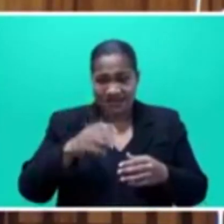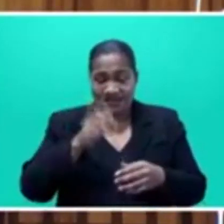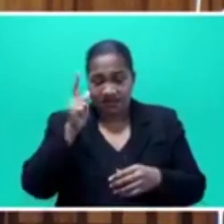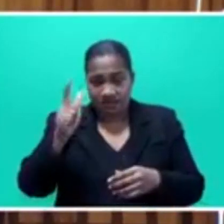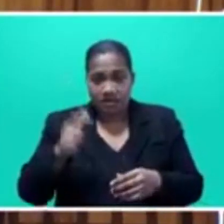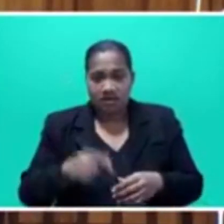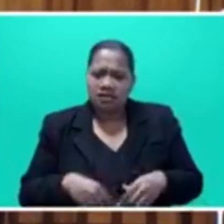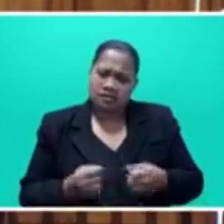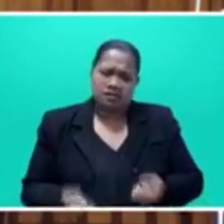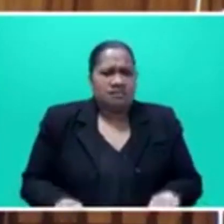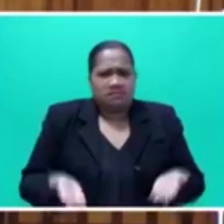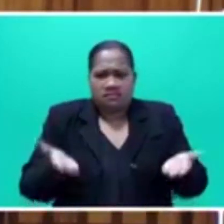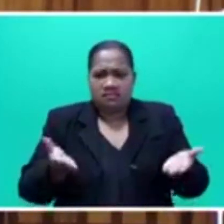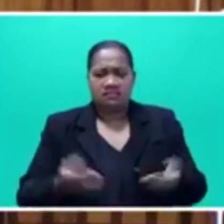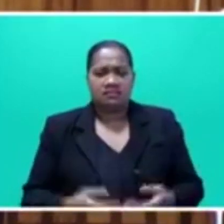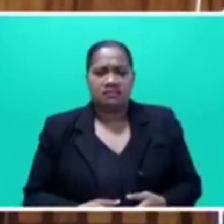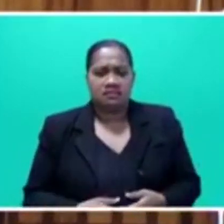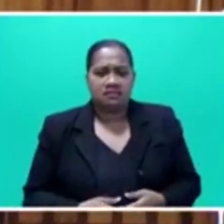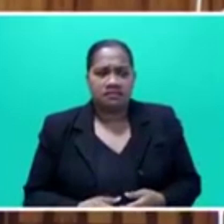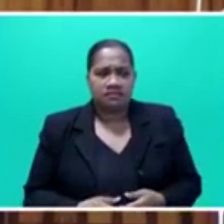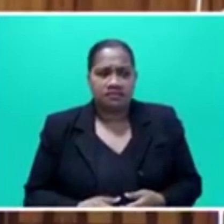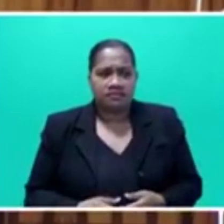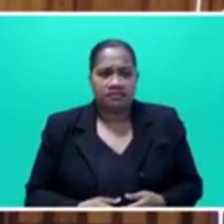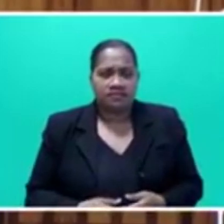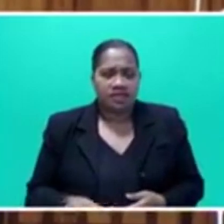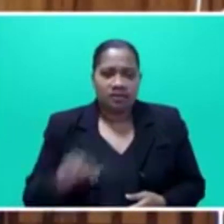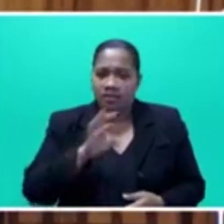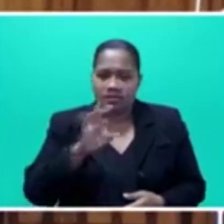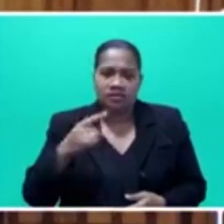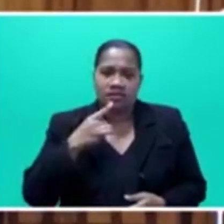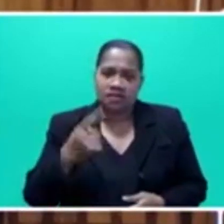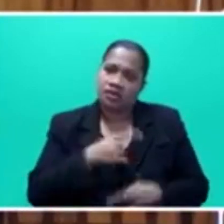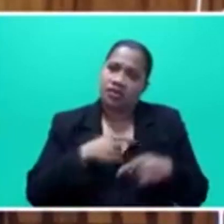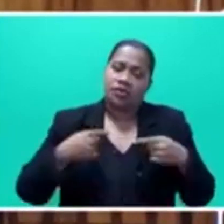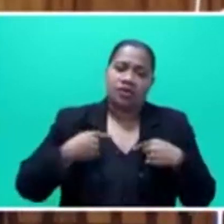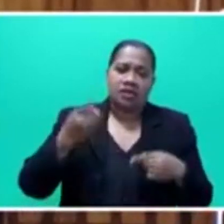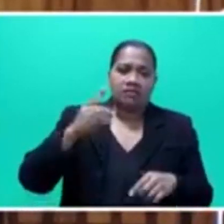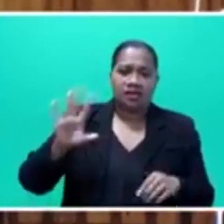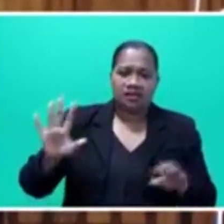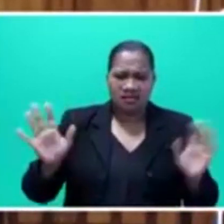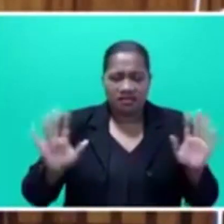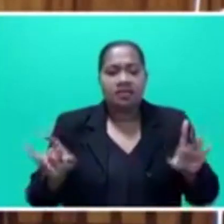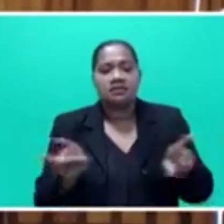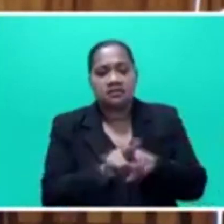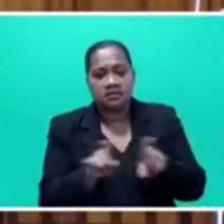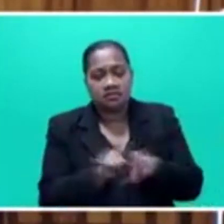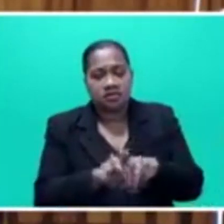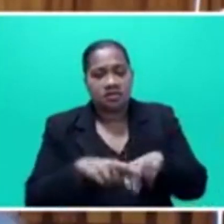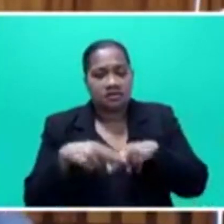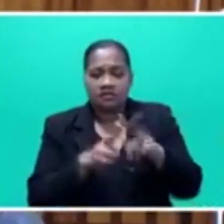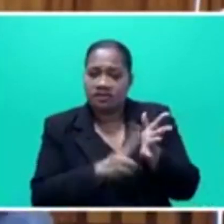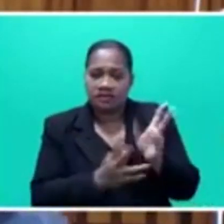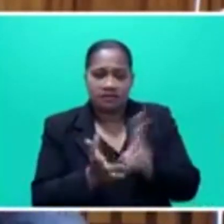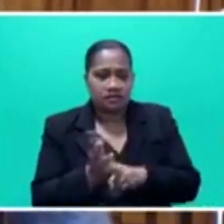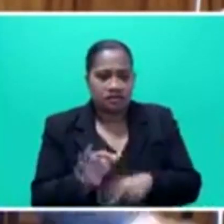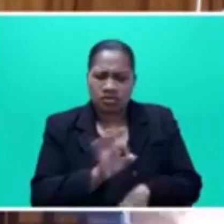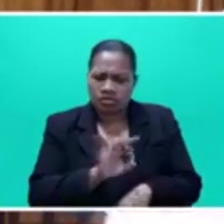Don't hide behind this so-called, we are independent. Same thing with Fijivillage. Don't do that. There is a post